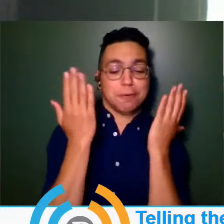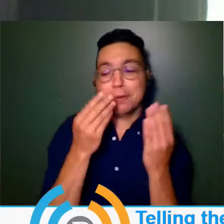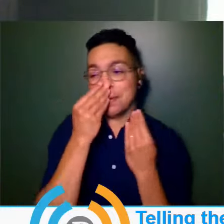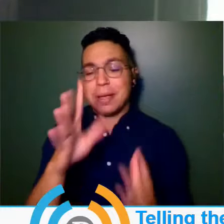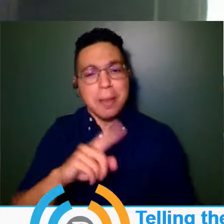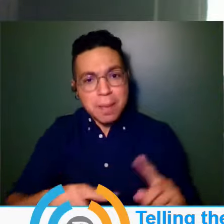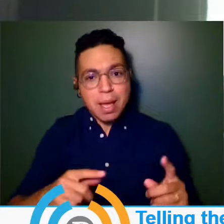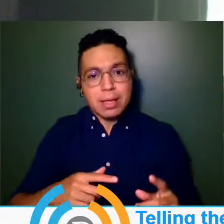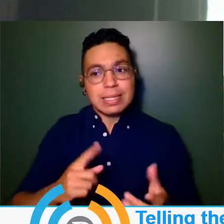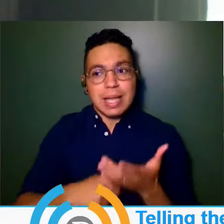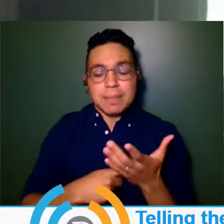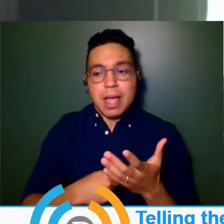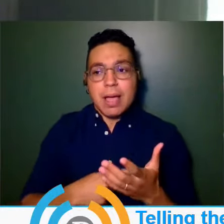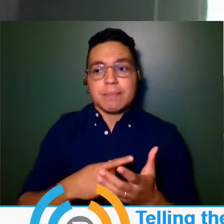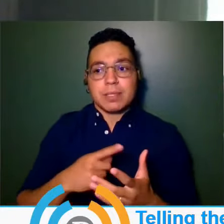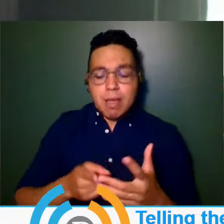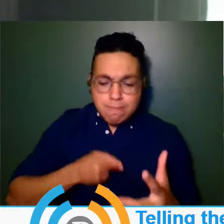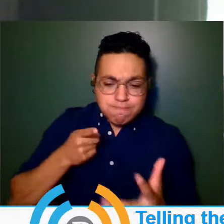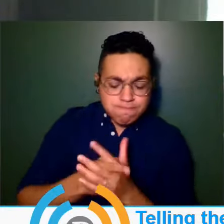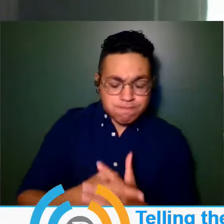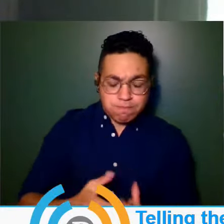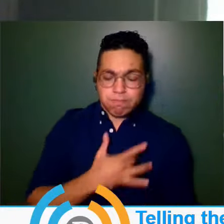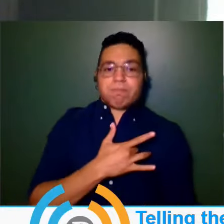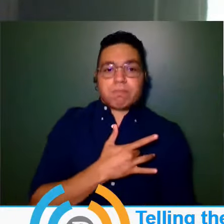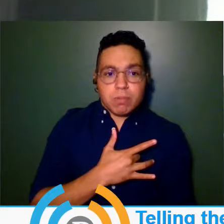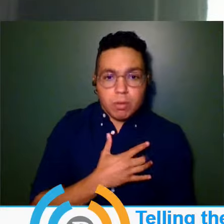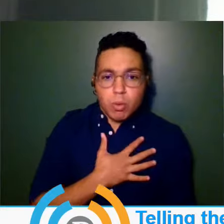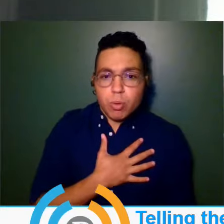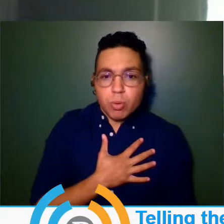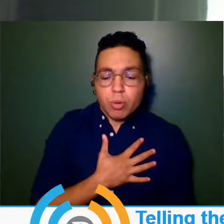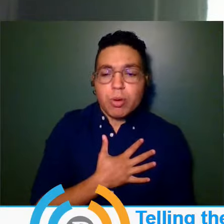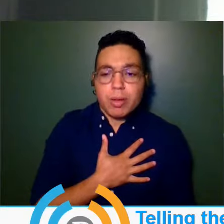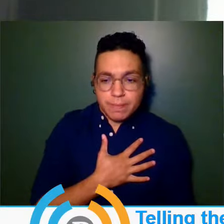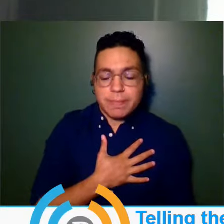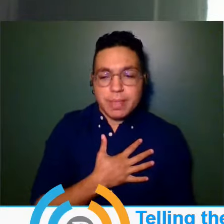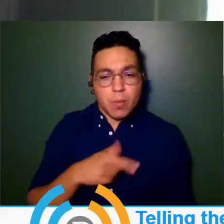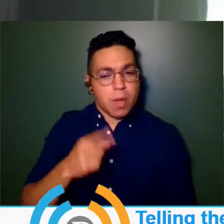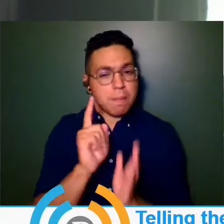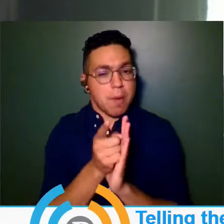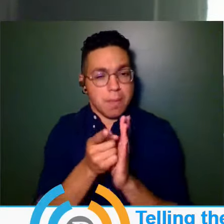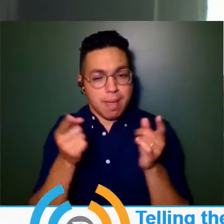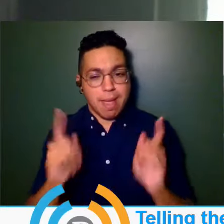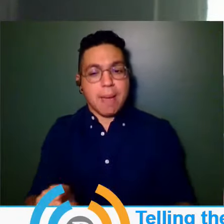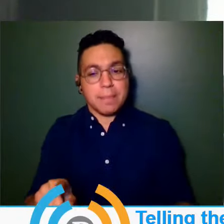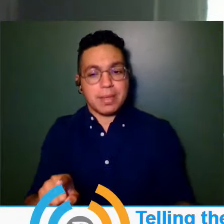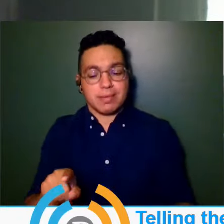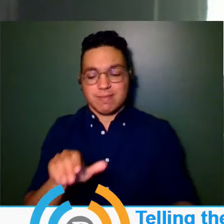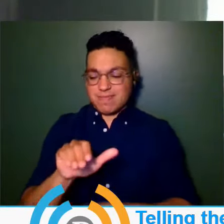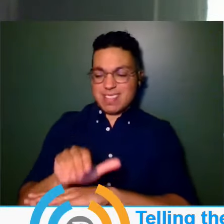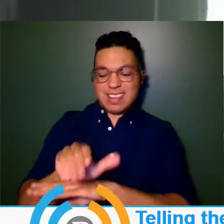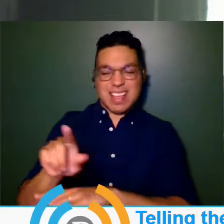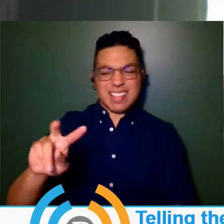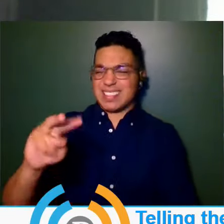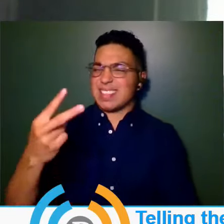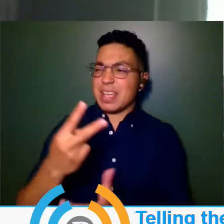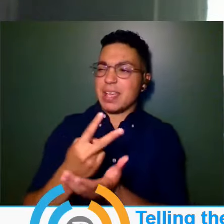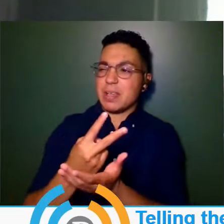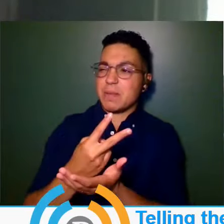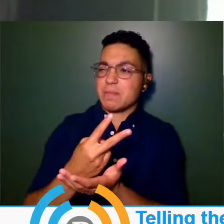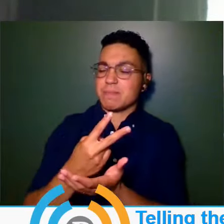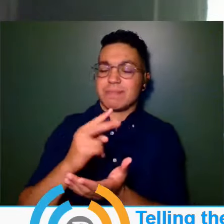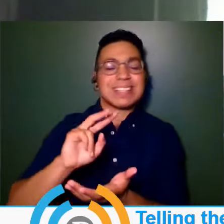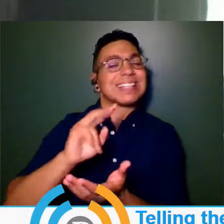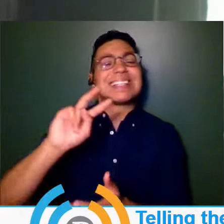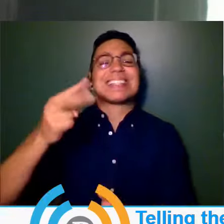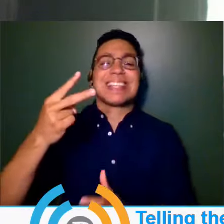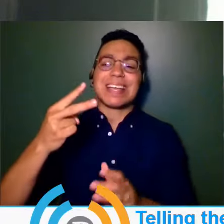stopped. And there was a moment where it was the night, in that sort of second wave of uprising after the